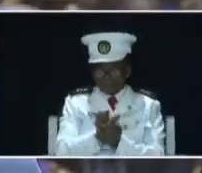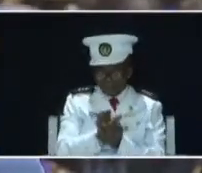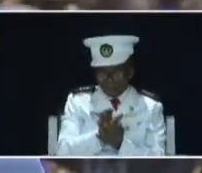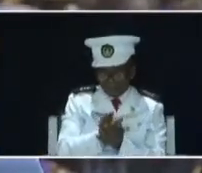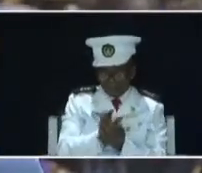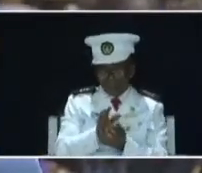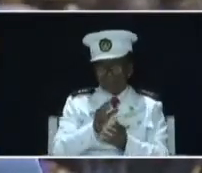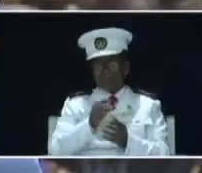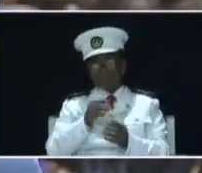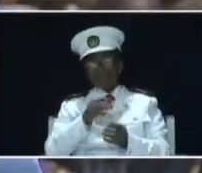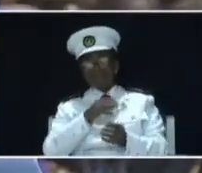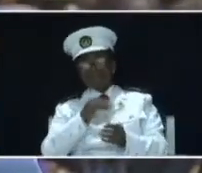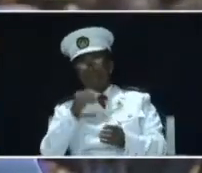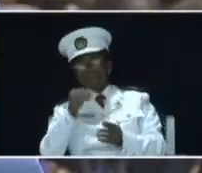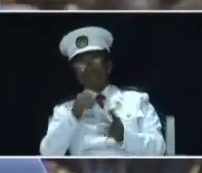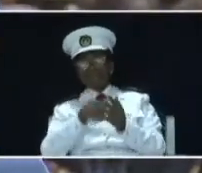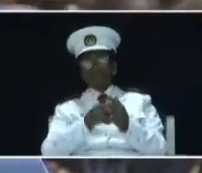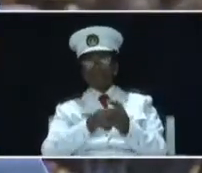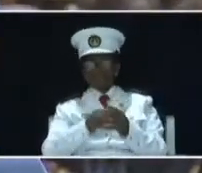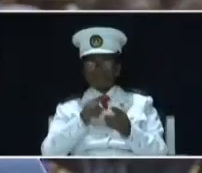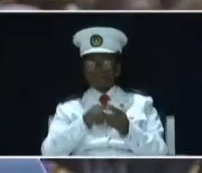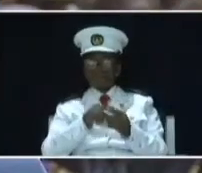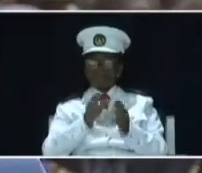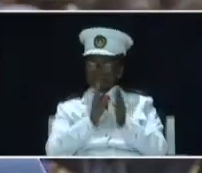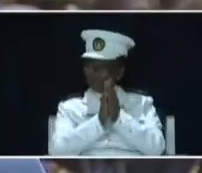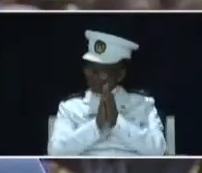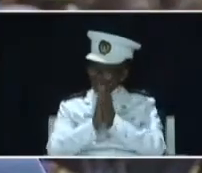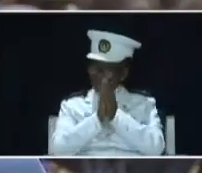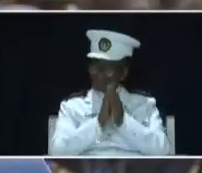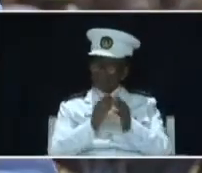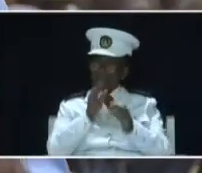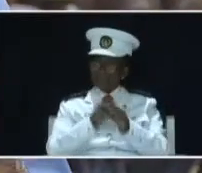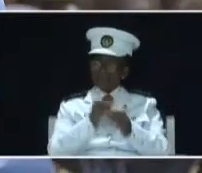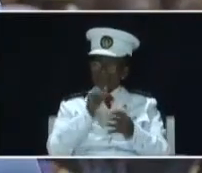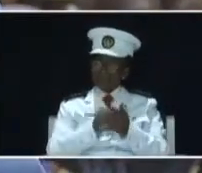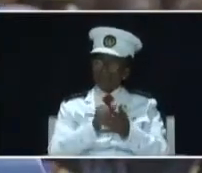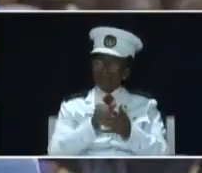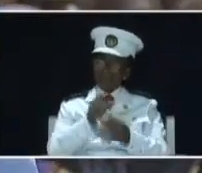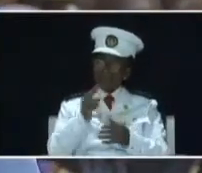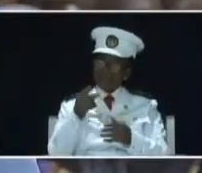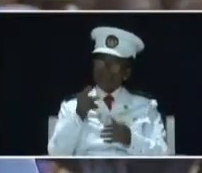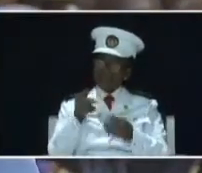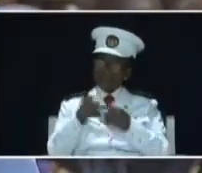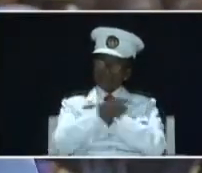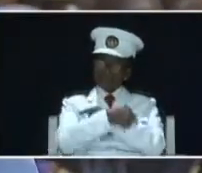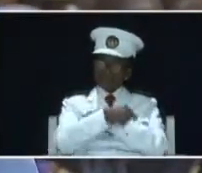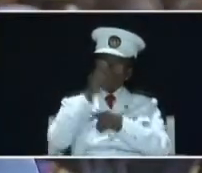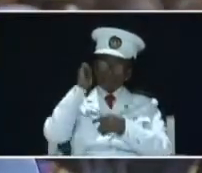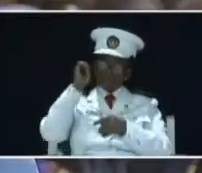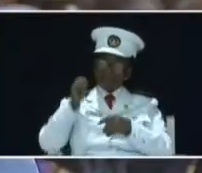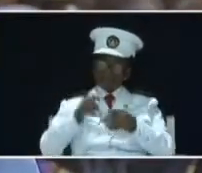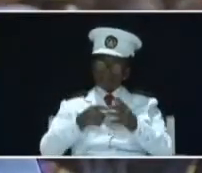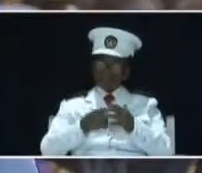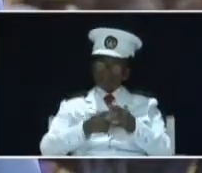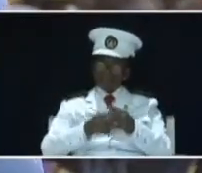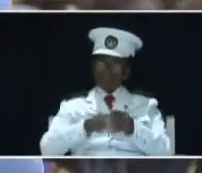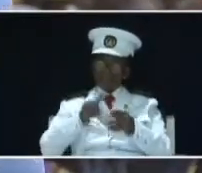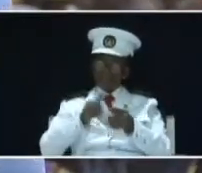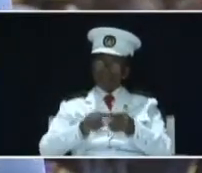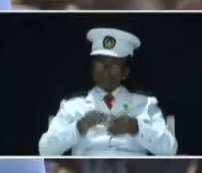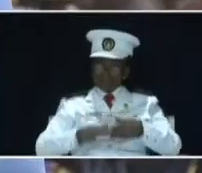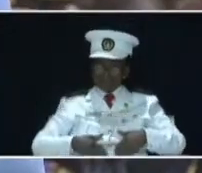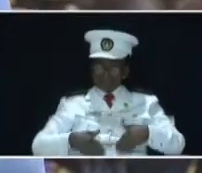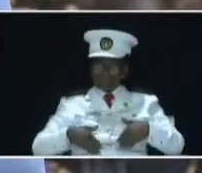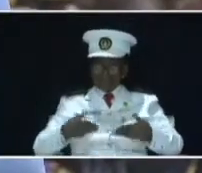The following day, she came to confess. This fellow cannot be touched. I pray for you.